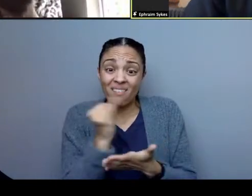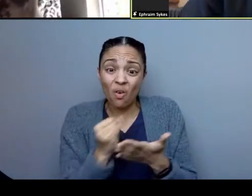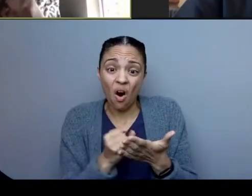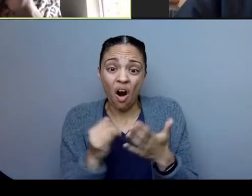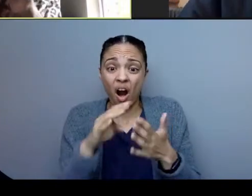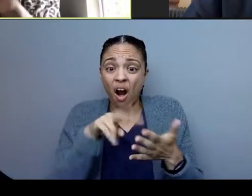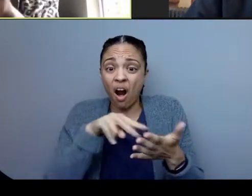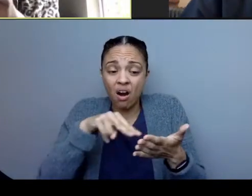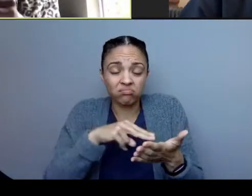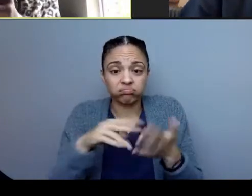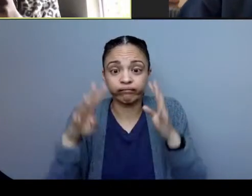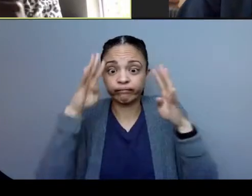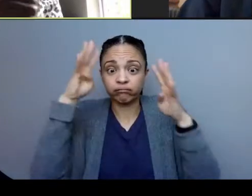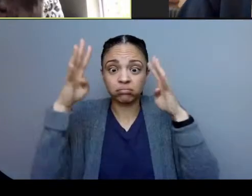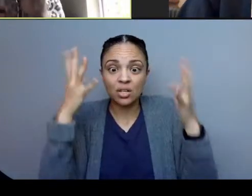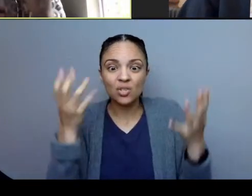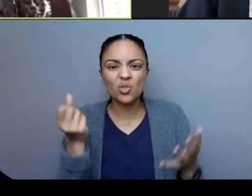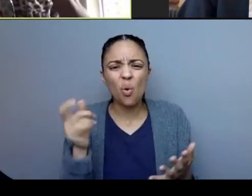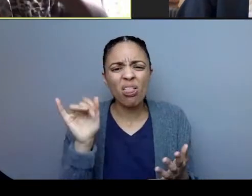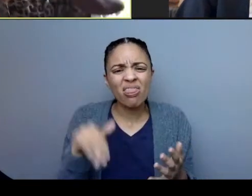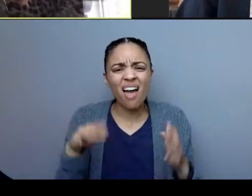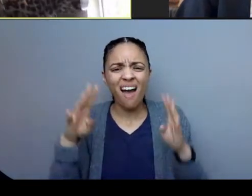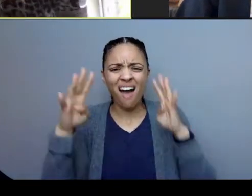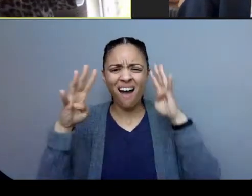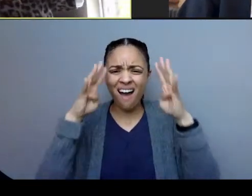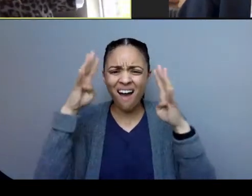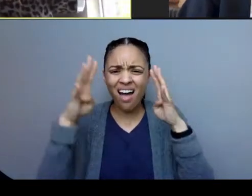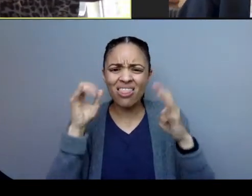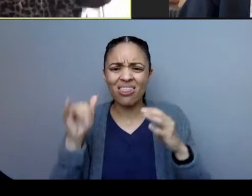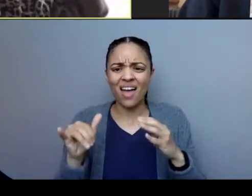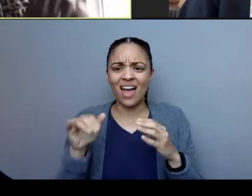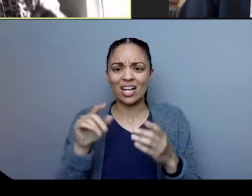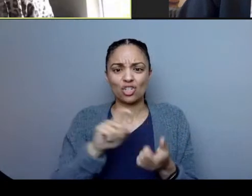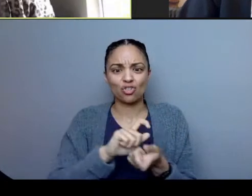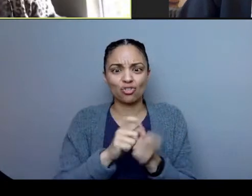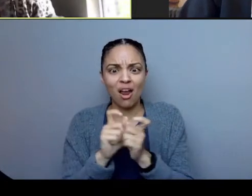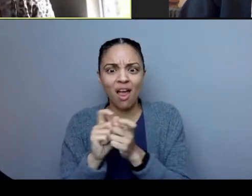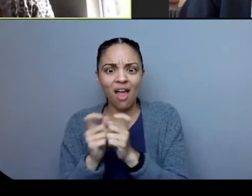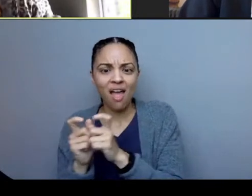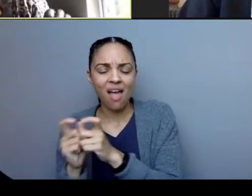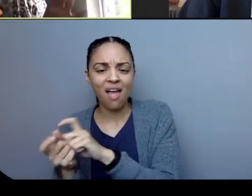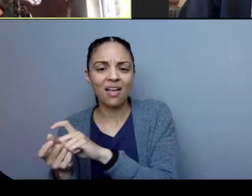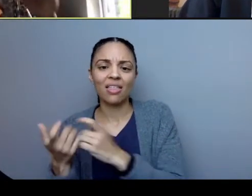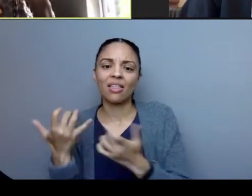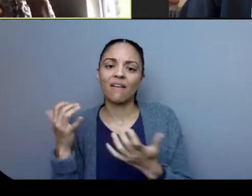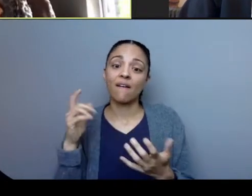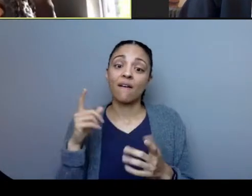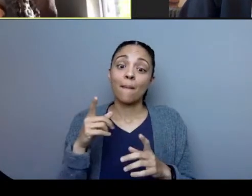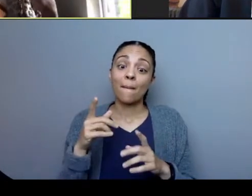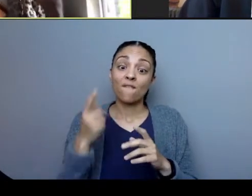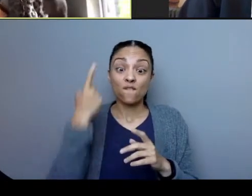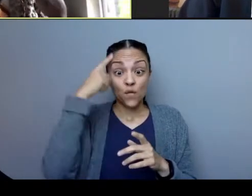so that creative evolution to people outside of the culture, it looks